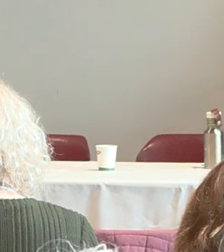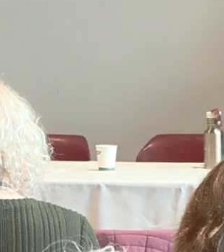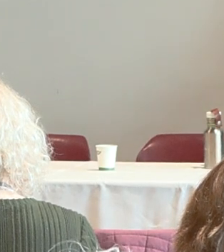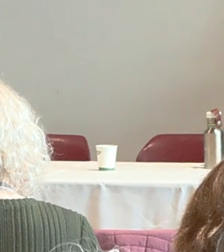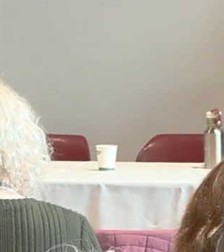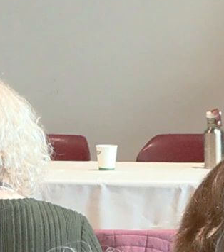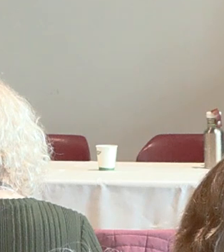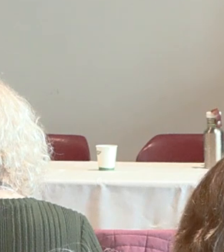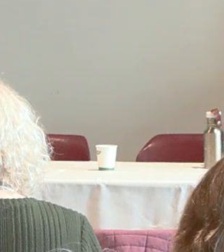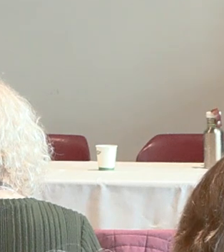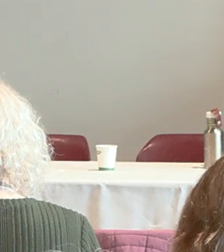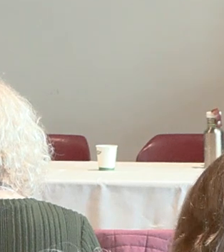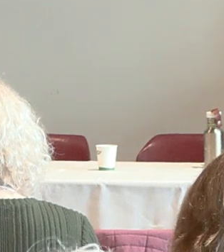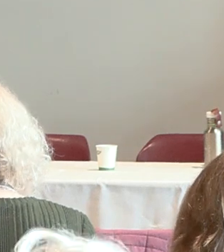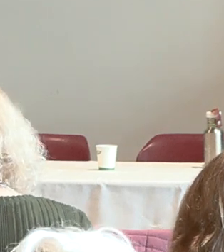Good morning.